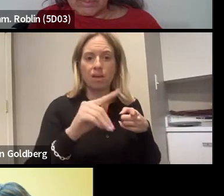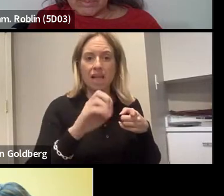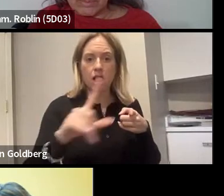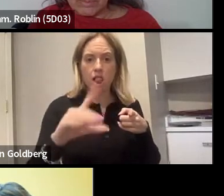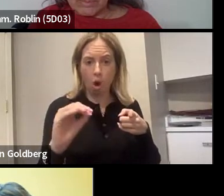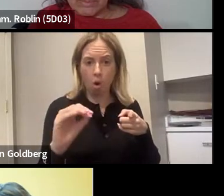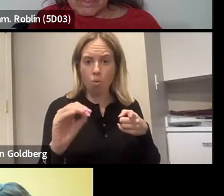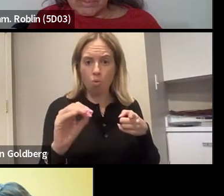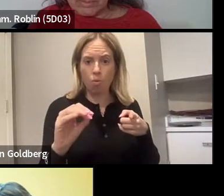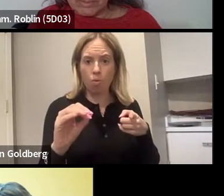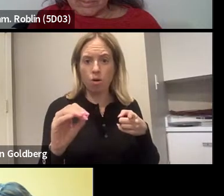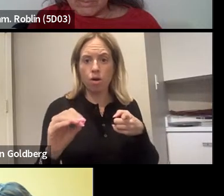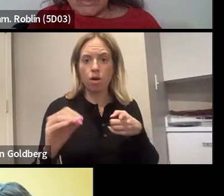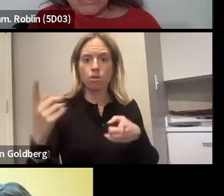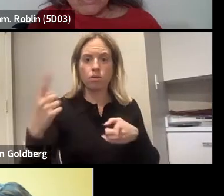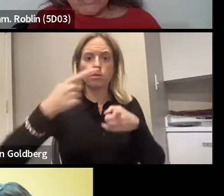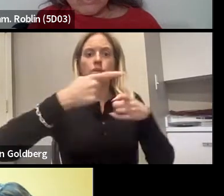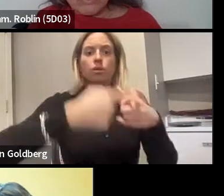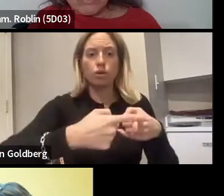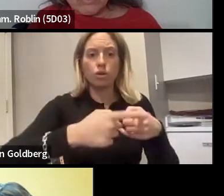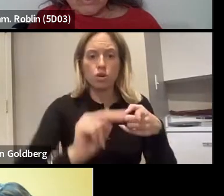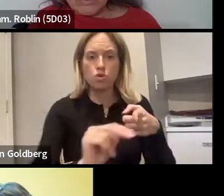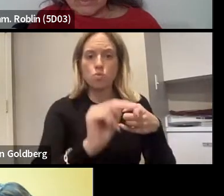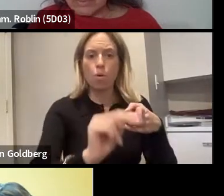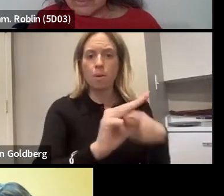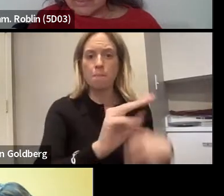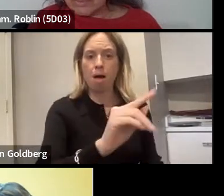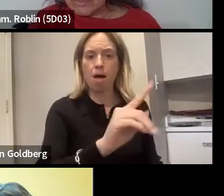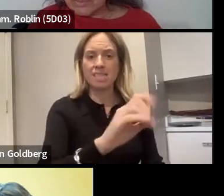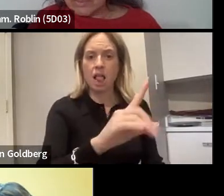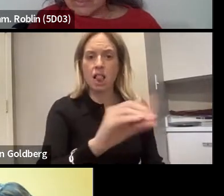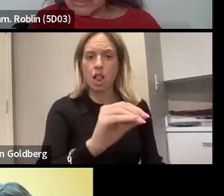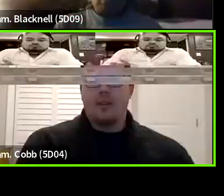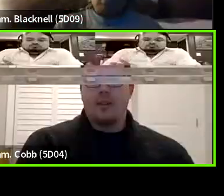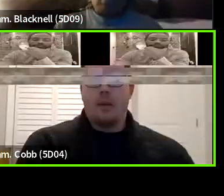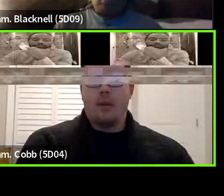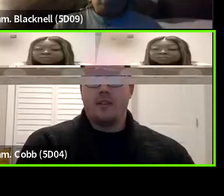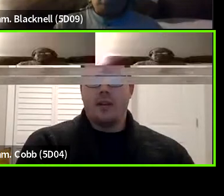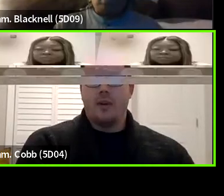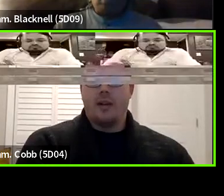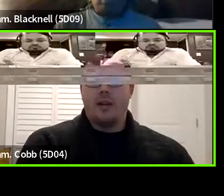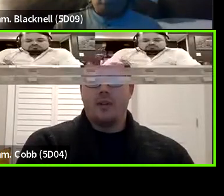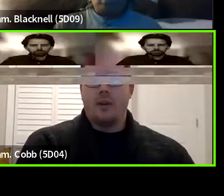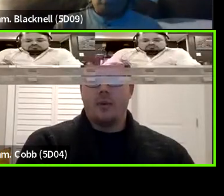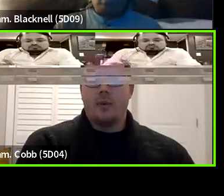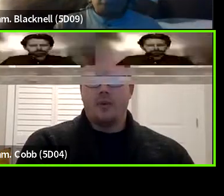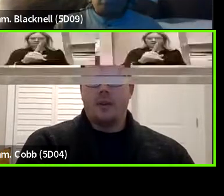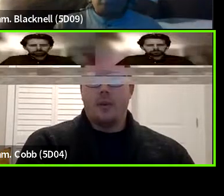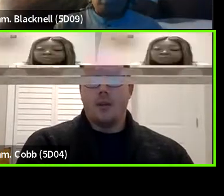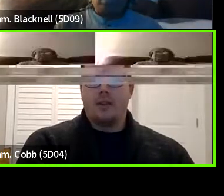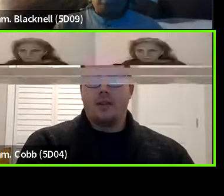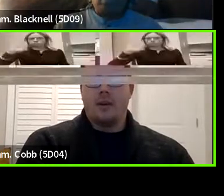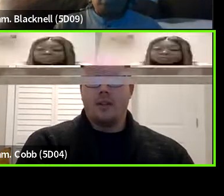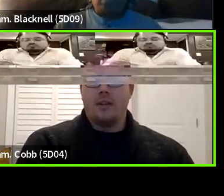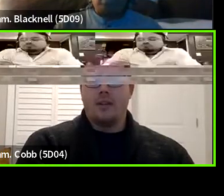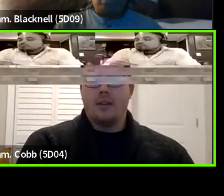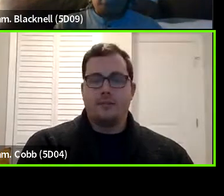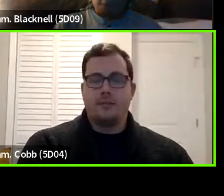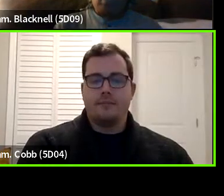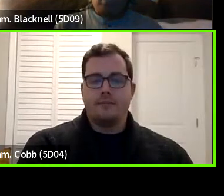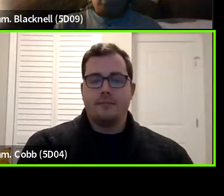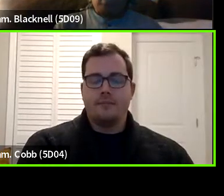is on the north side of Oates between Montello and Trinidad, both of which were an old 5D07 and are now in current